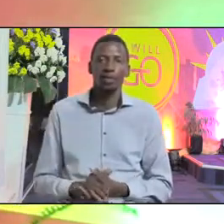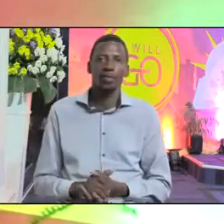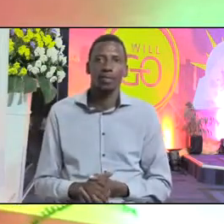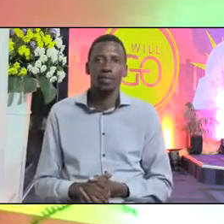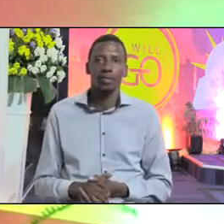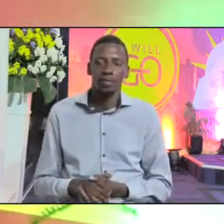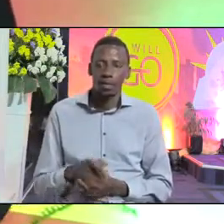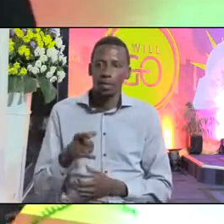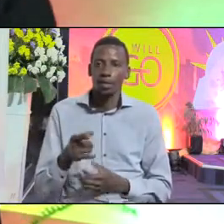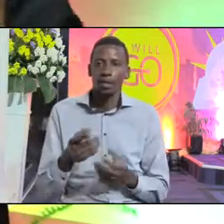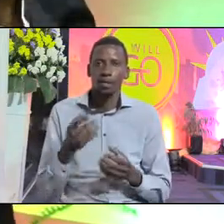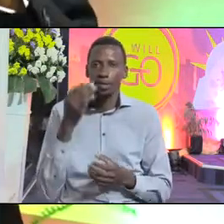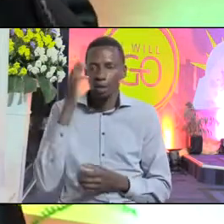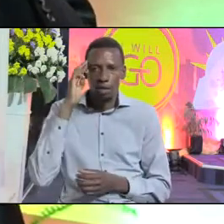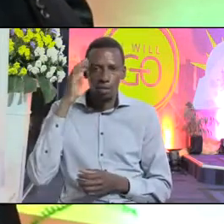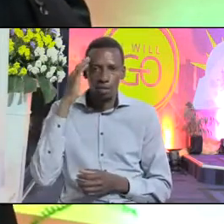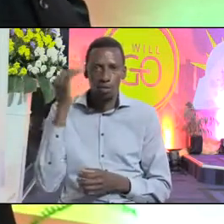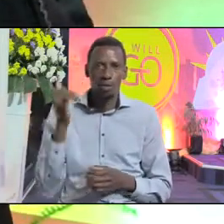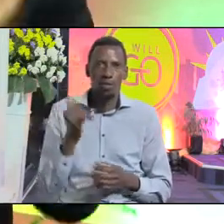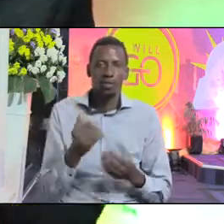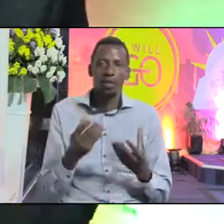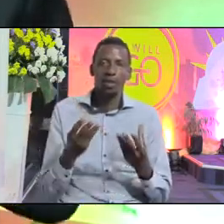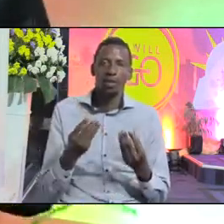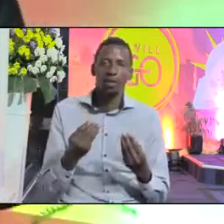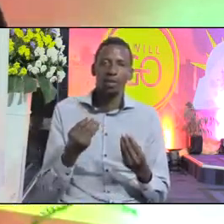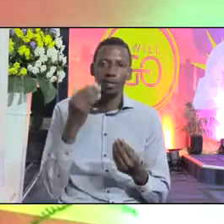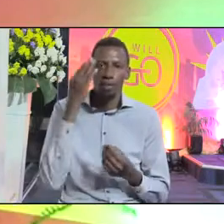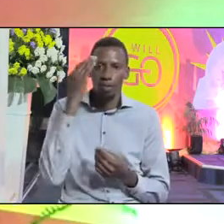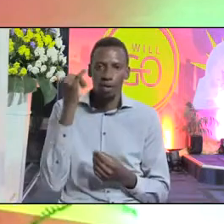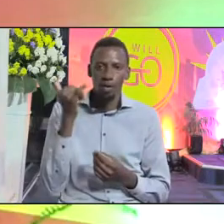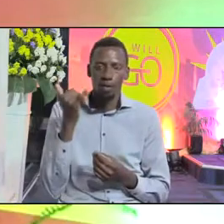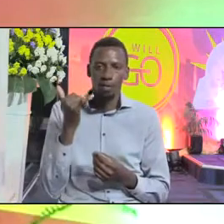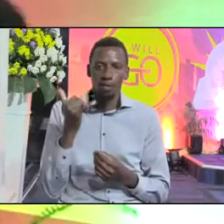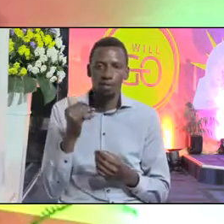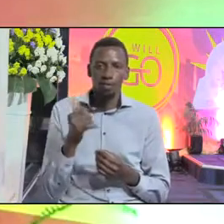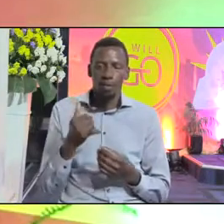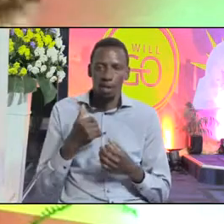It is simply because there's